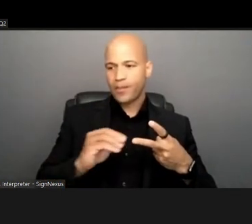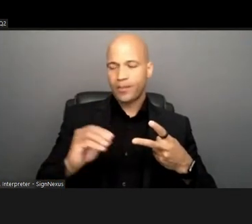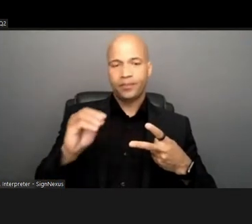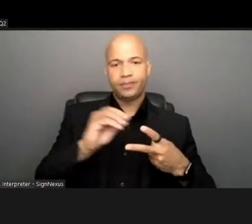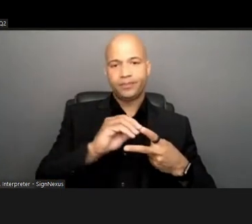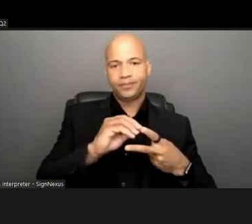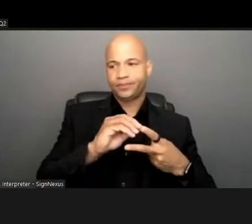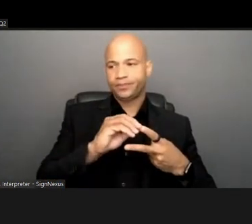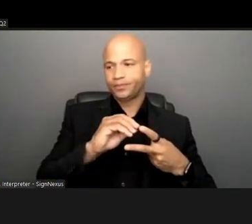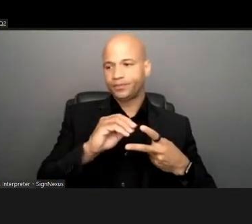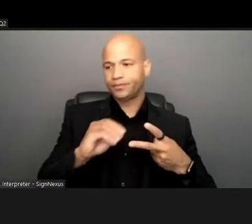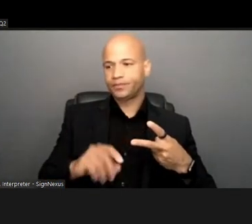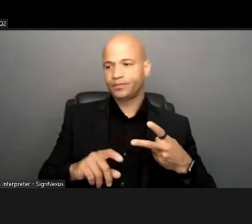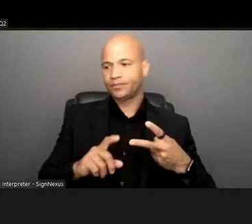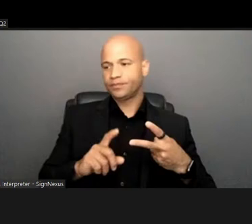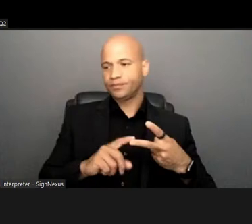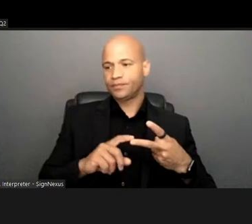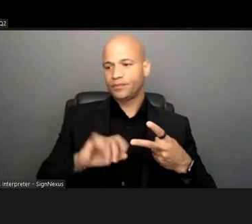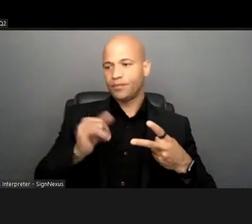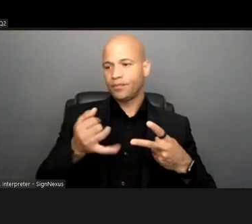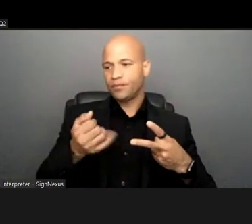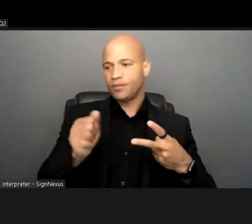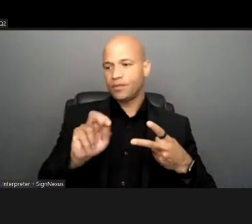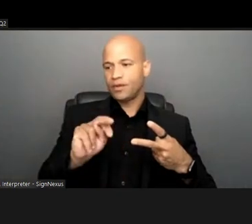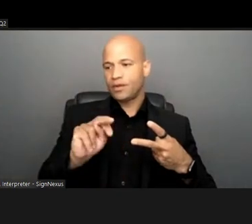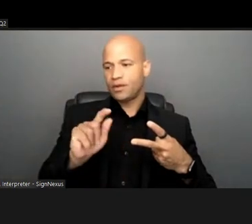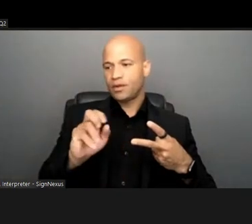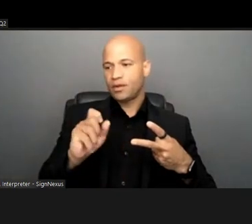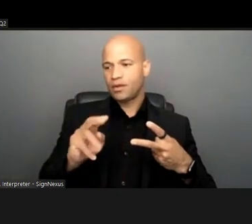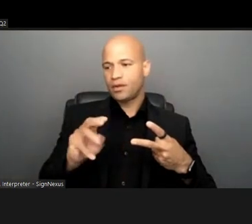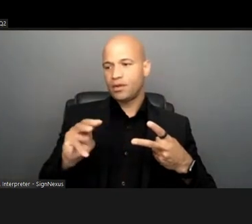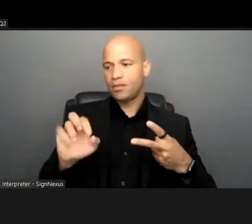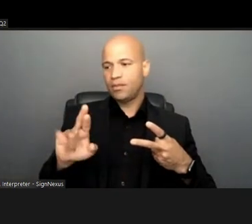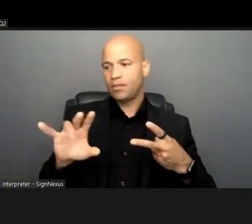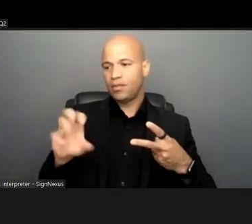is Warren green followed by Jonathan Marcus